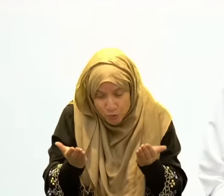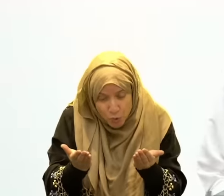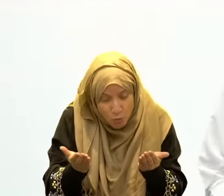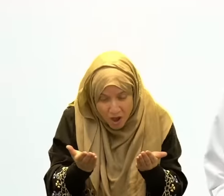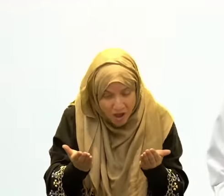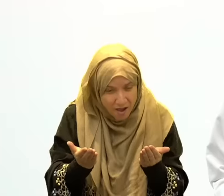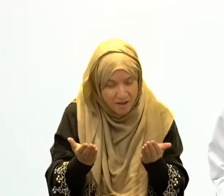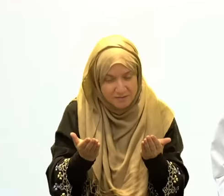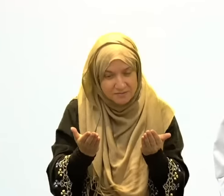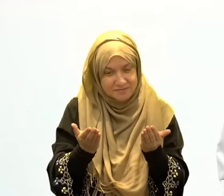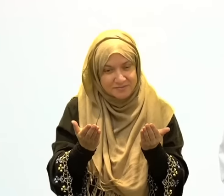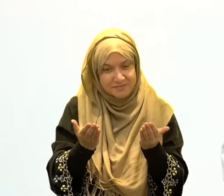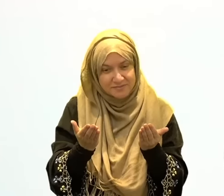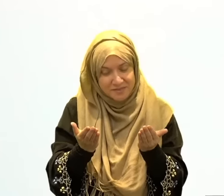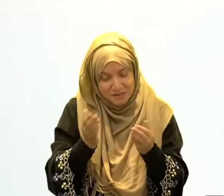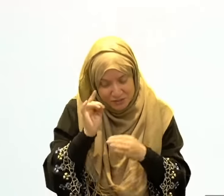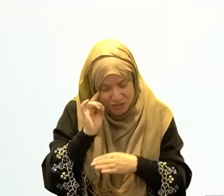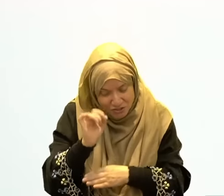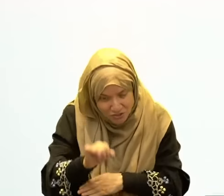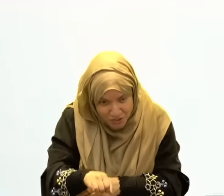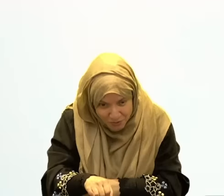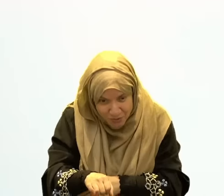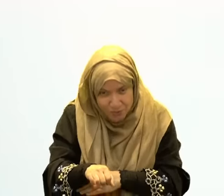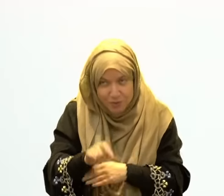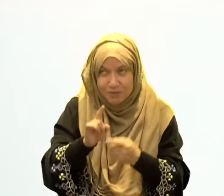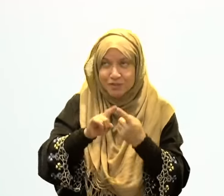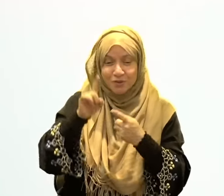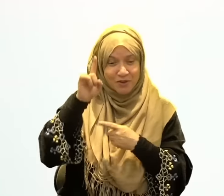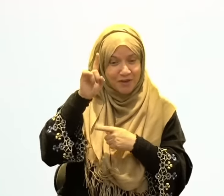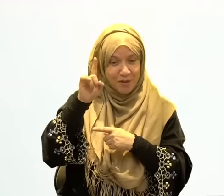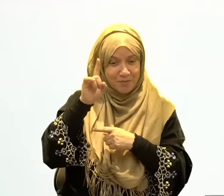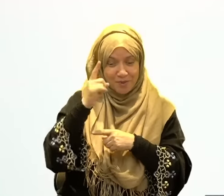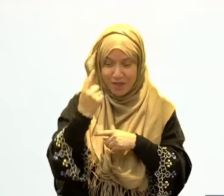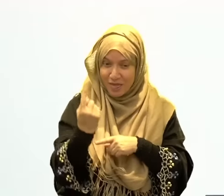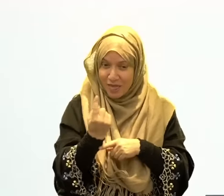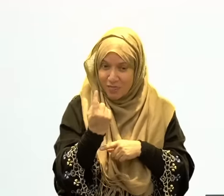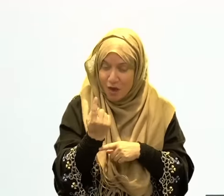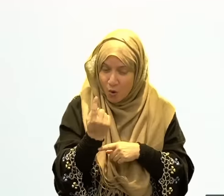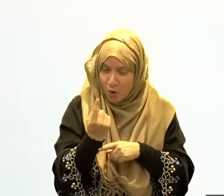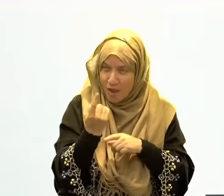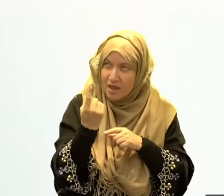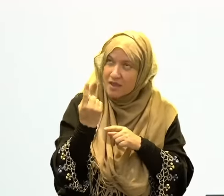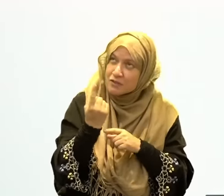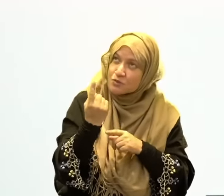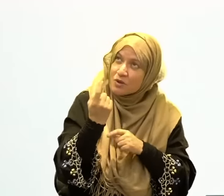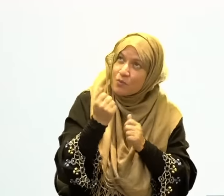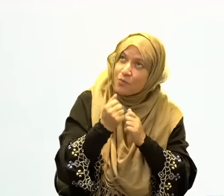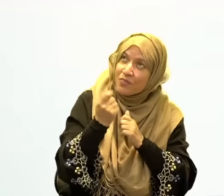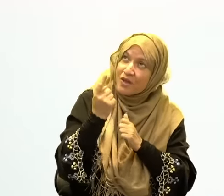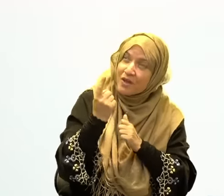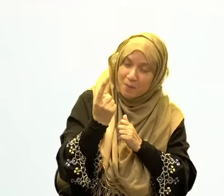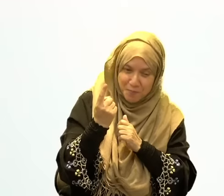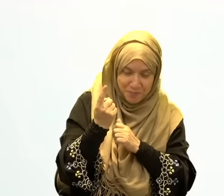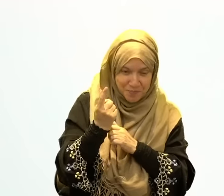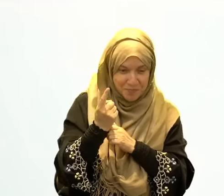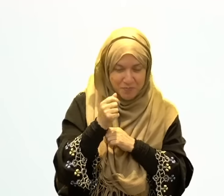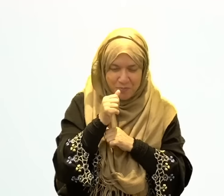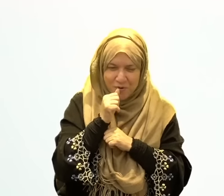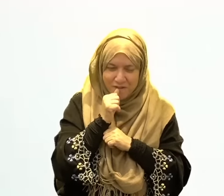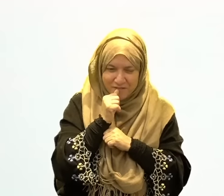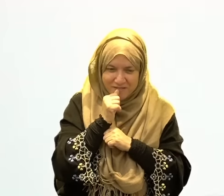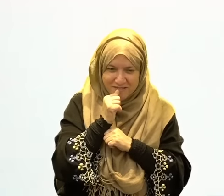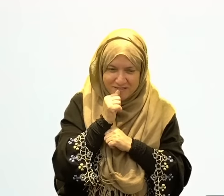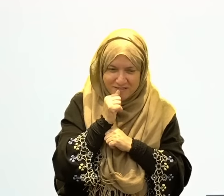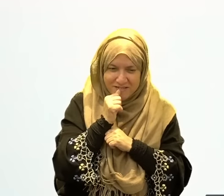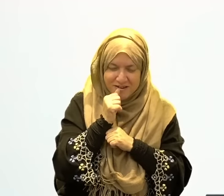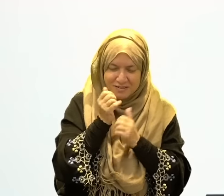would say this is hope and fear, with a specific connotation here. But remember Allah even to yourself. Now I